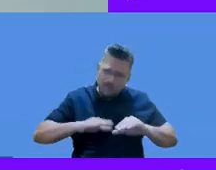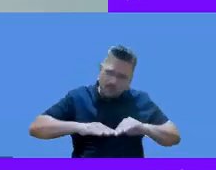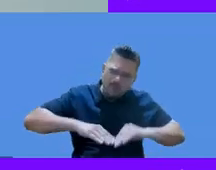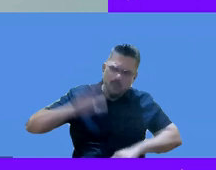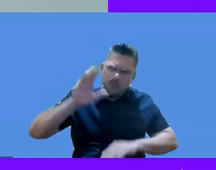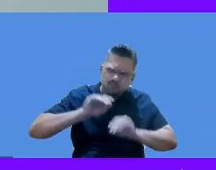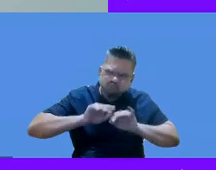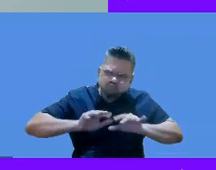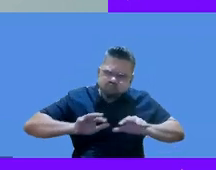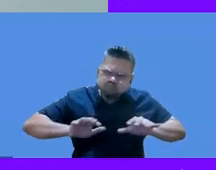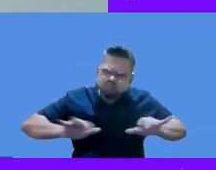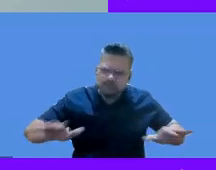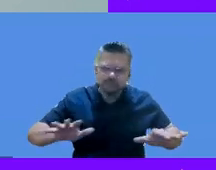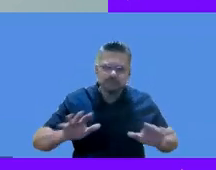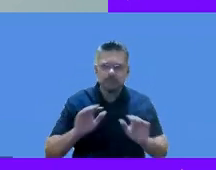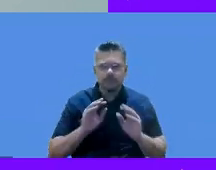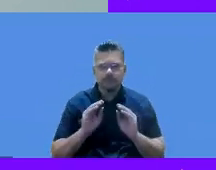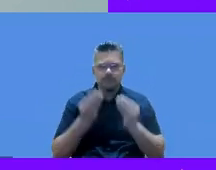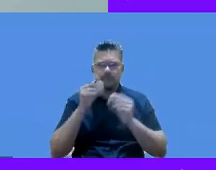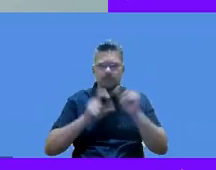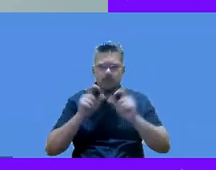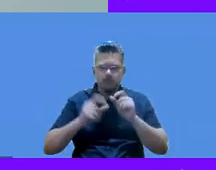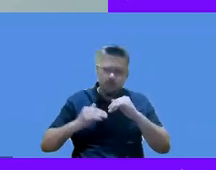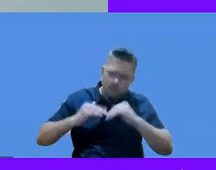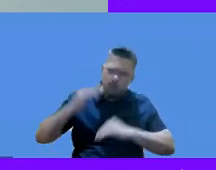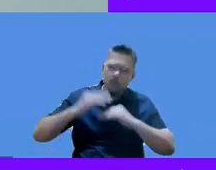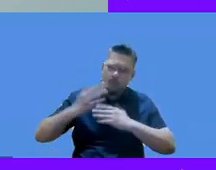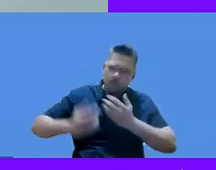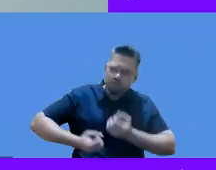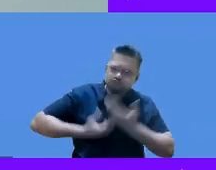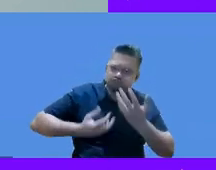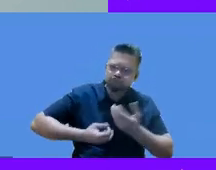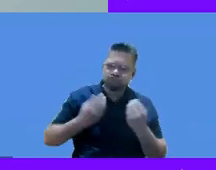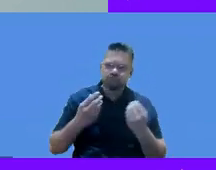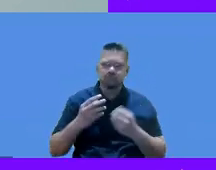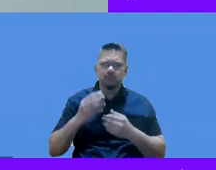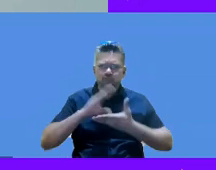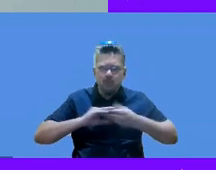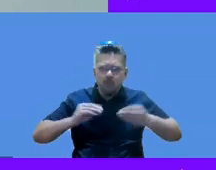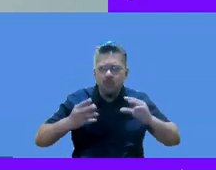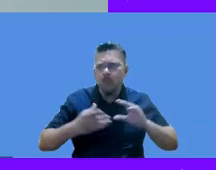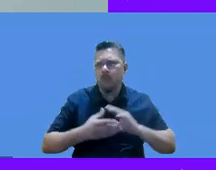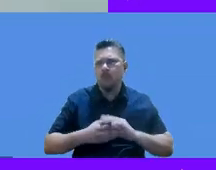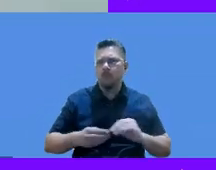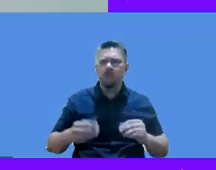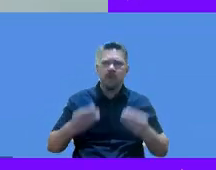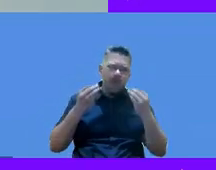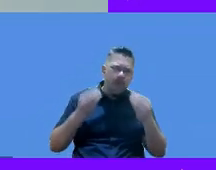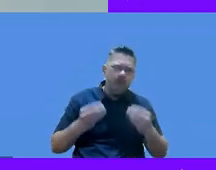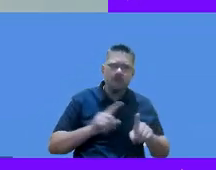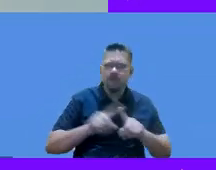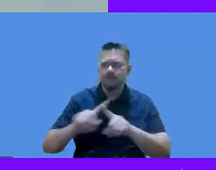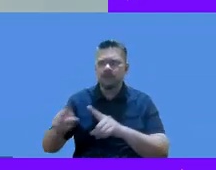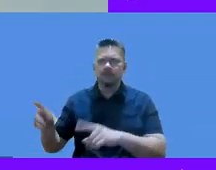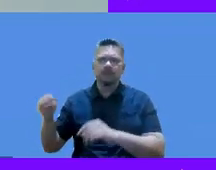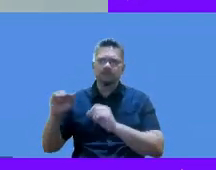out, share and engage with the campaign. Share stories of change and leadership of young people you think deserve to be highlighted in the globally and regionally